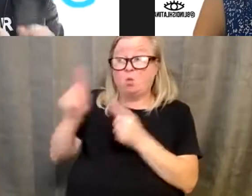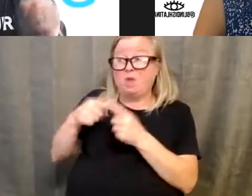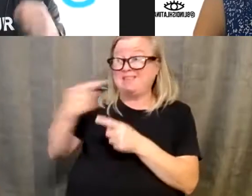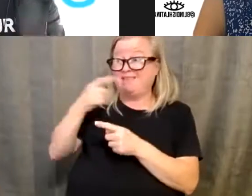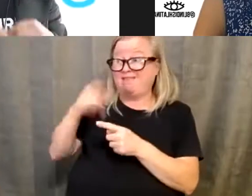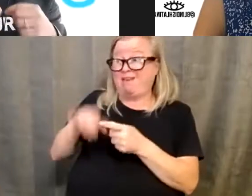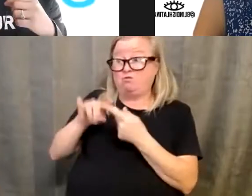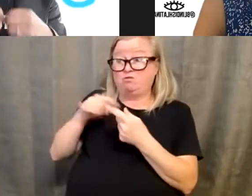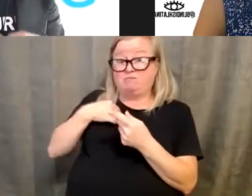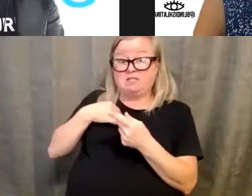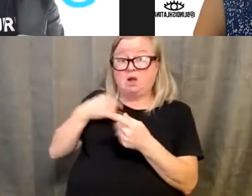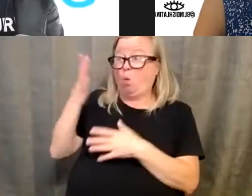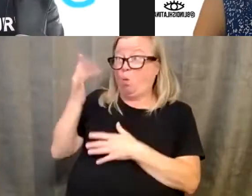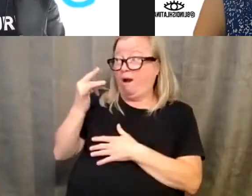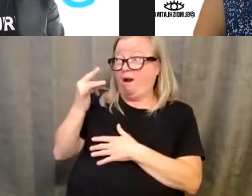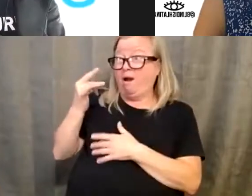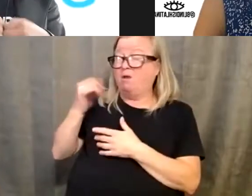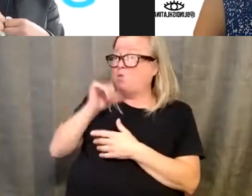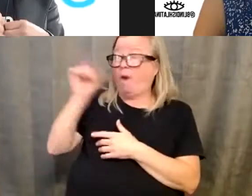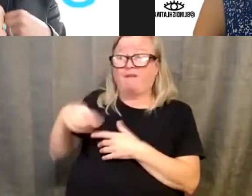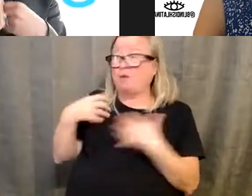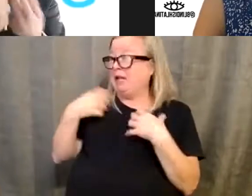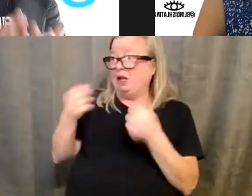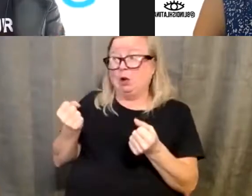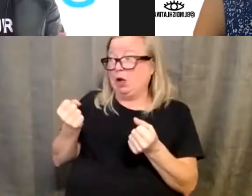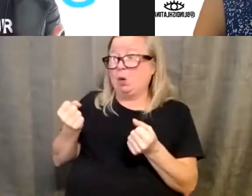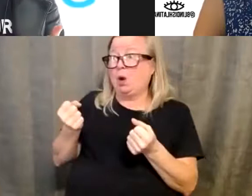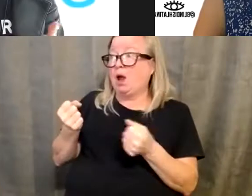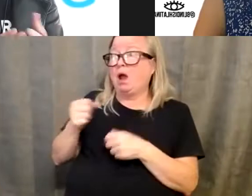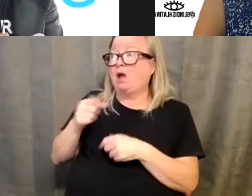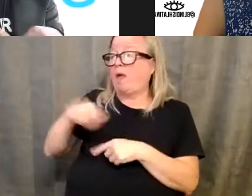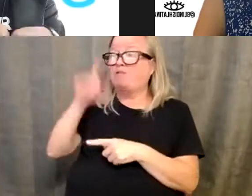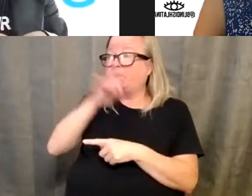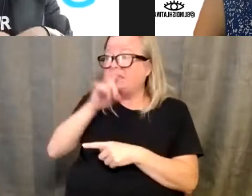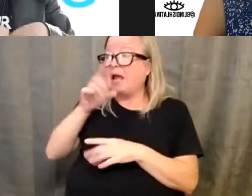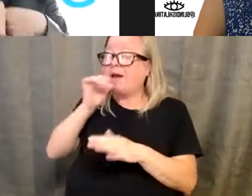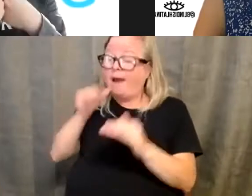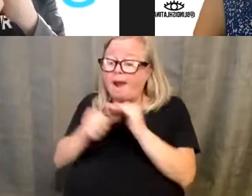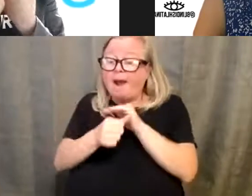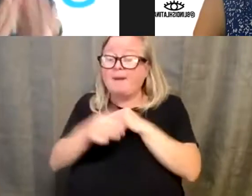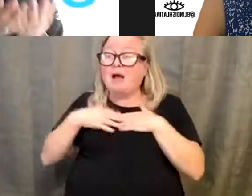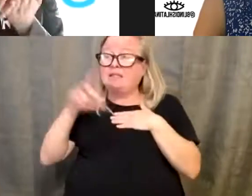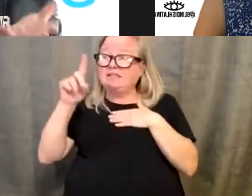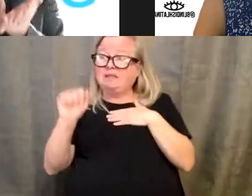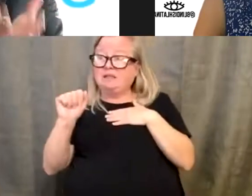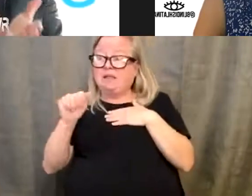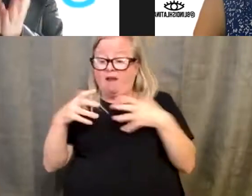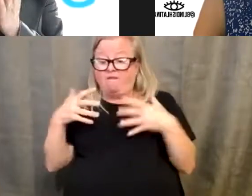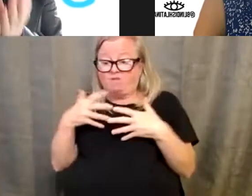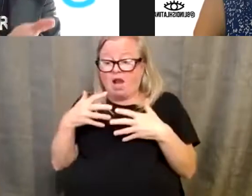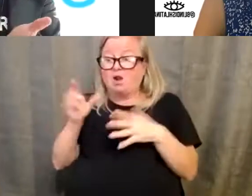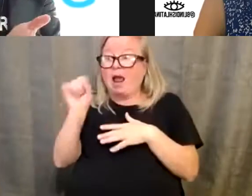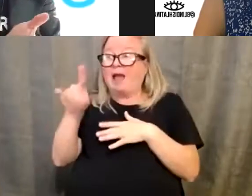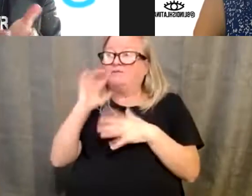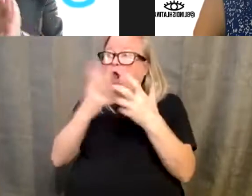I wouldn't have to be the hero. I wouldn't have to pretend to hide my disability. I wouldn't be so afraid of asking for the accommodations